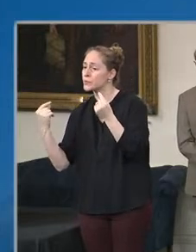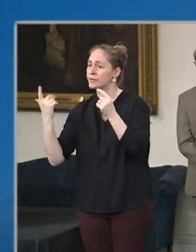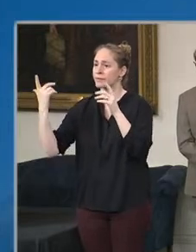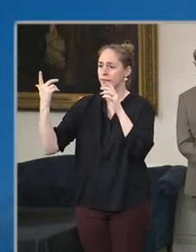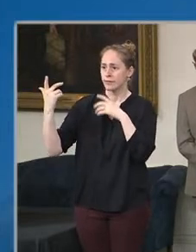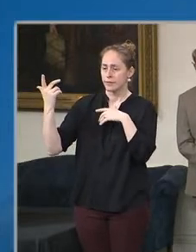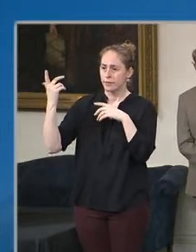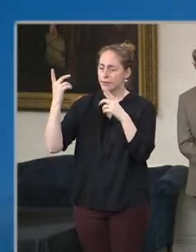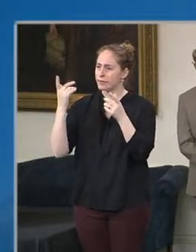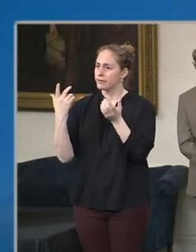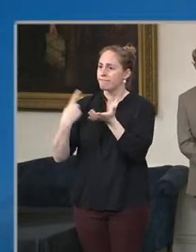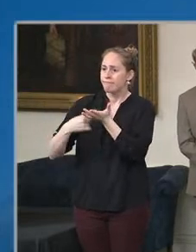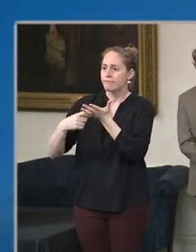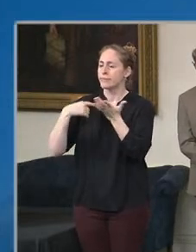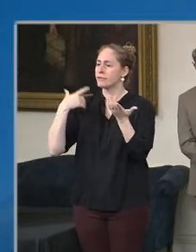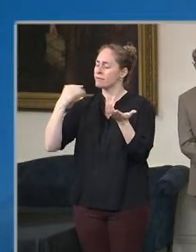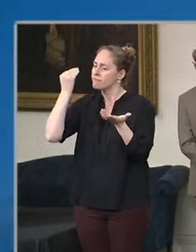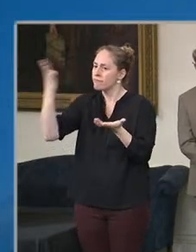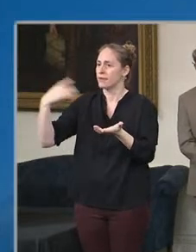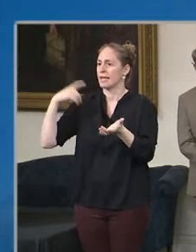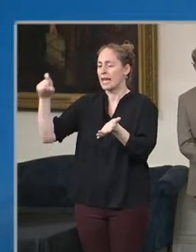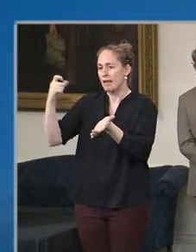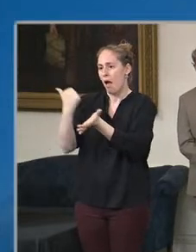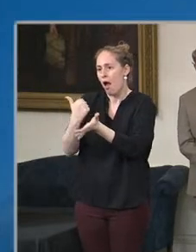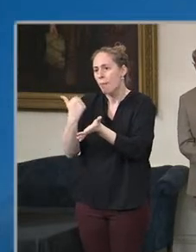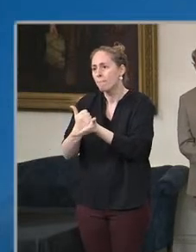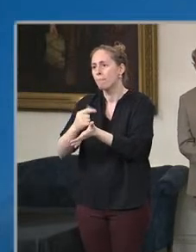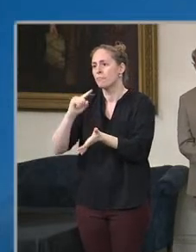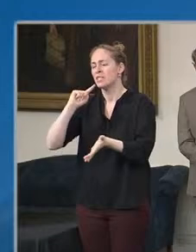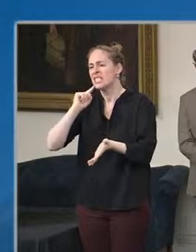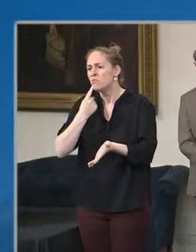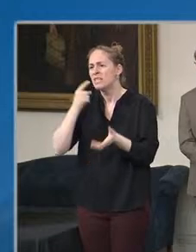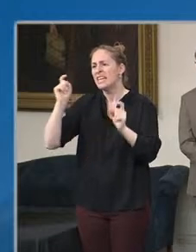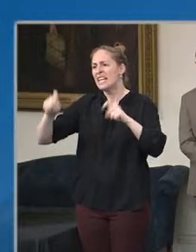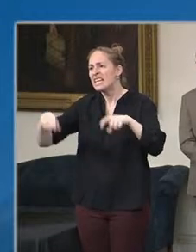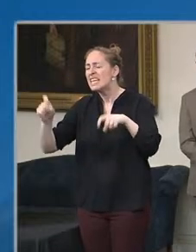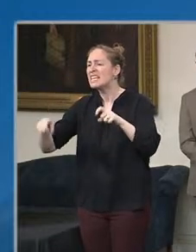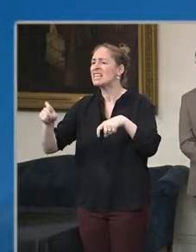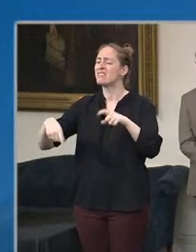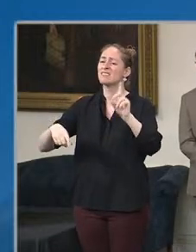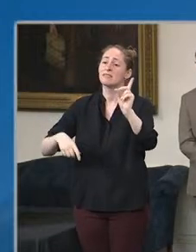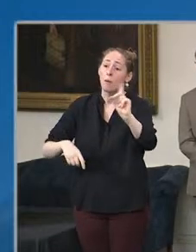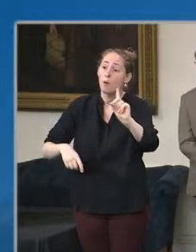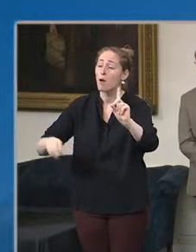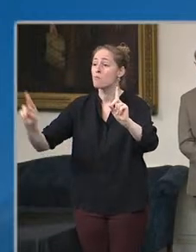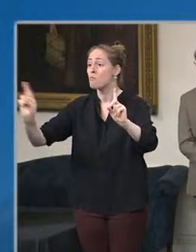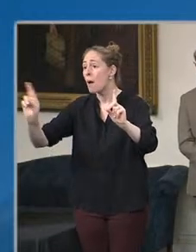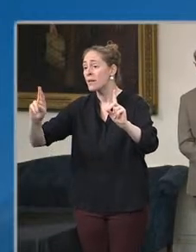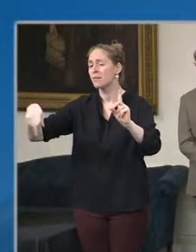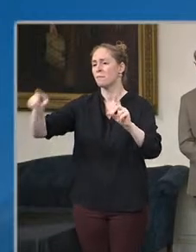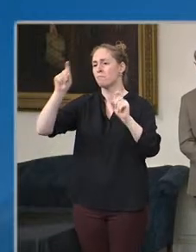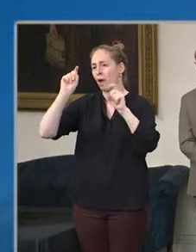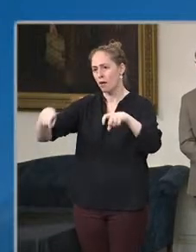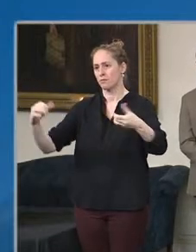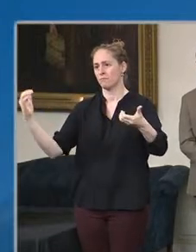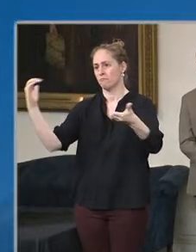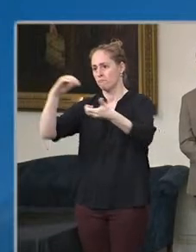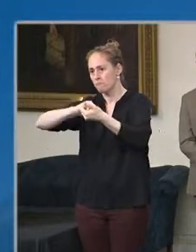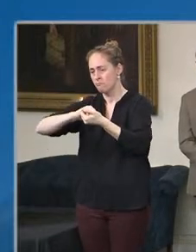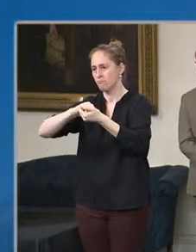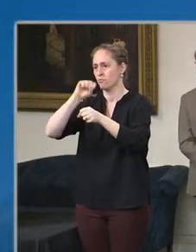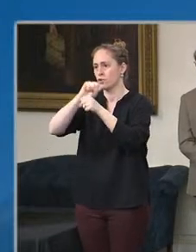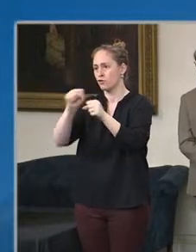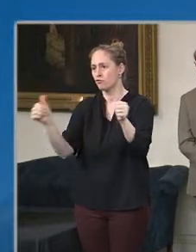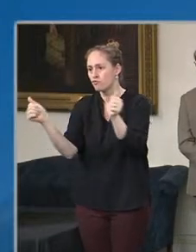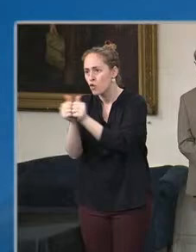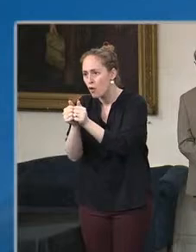in Washington on both sides of the aisle the urgent need for them to reach a consensus on a relief